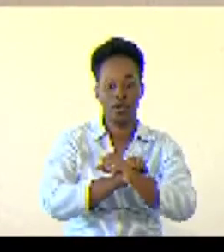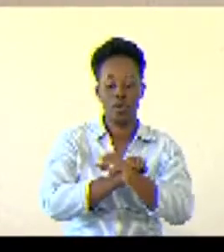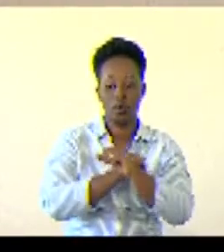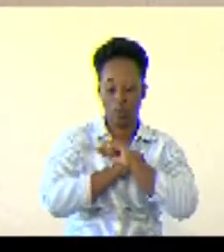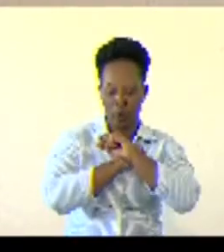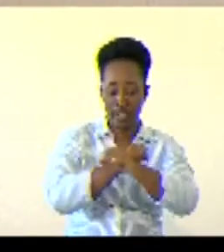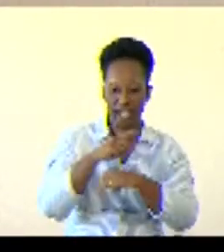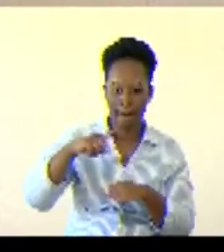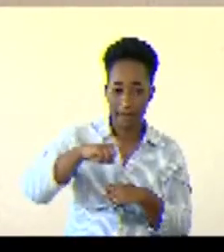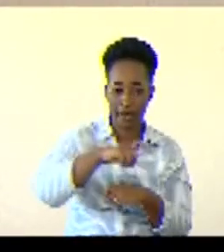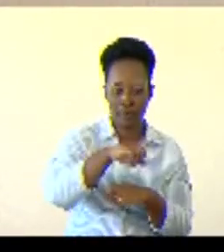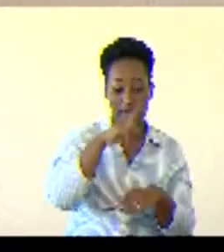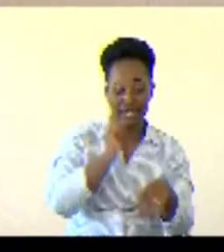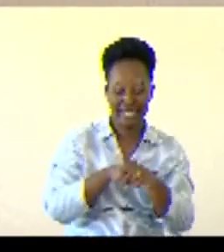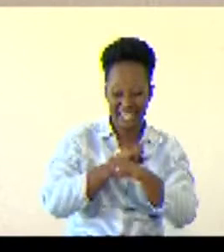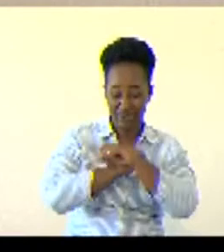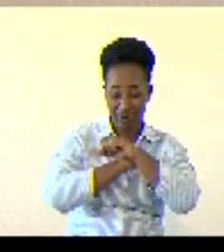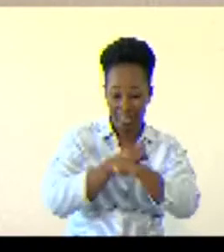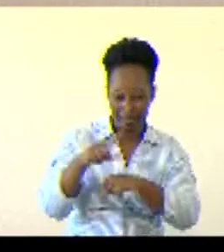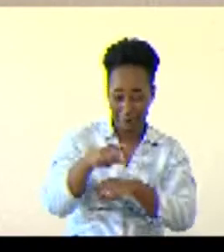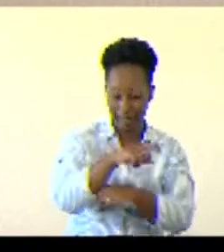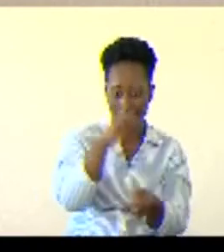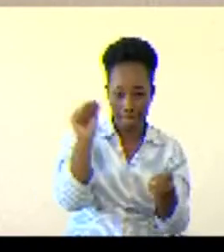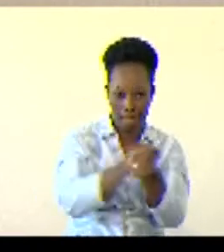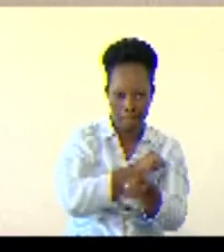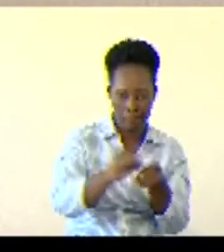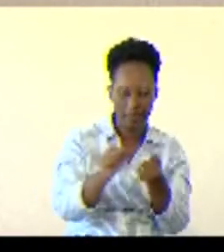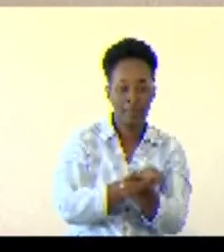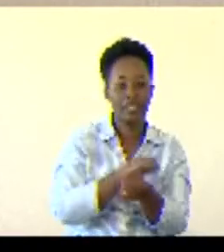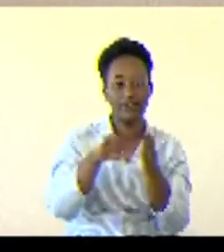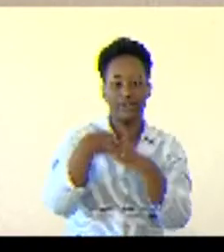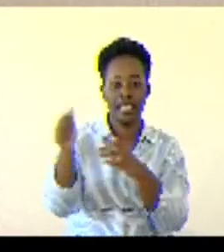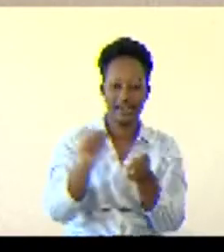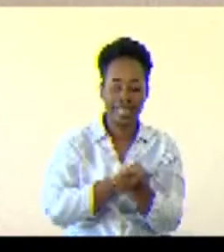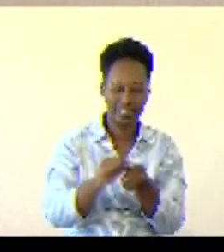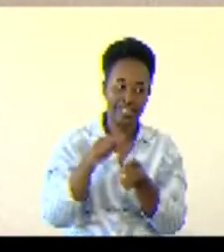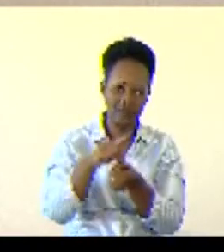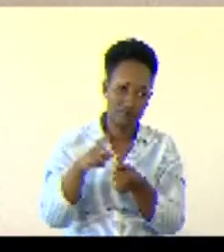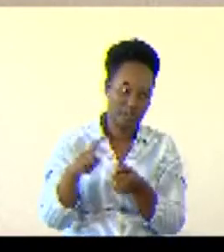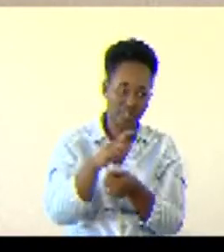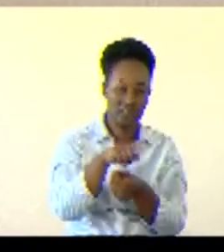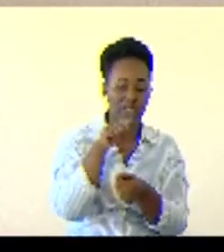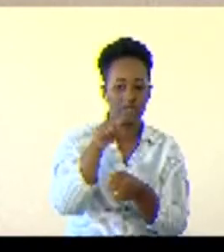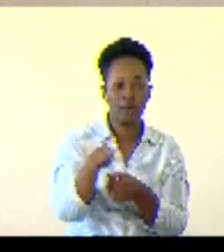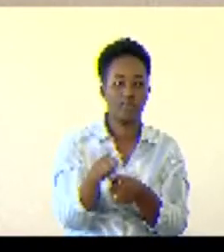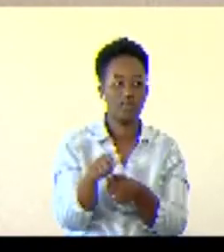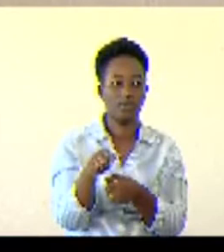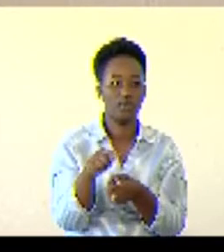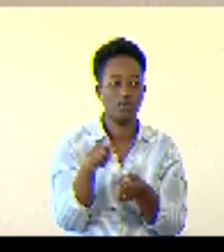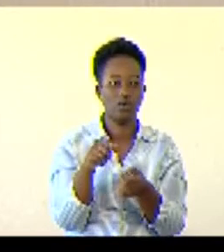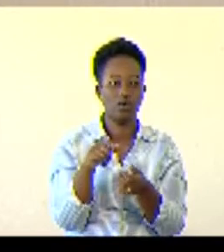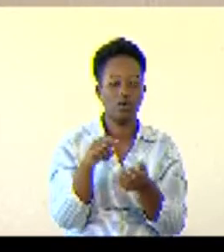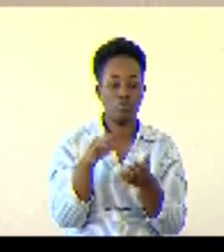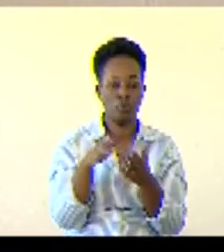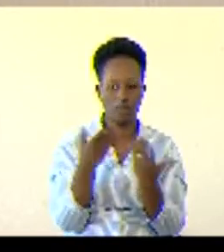microbes, and after surrounding, they destroy them, and after destroying them with the enzymes, and now you become okay